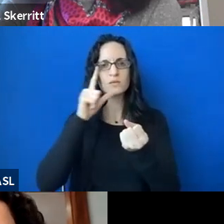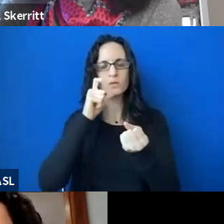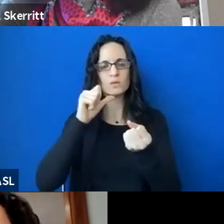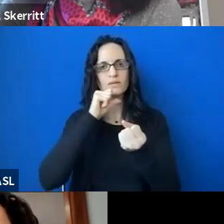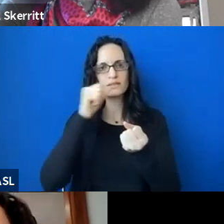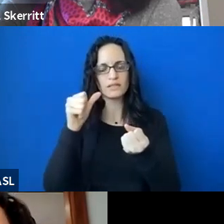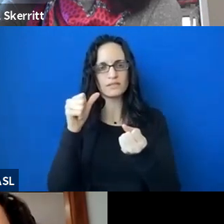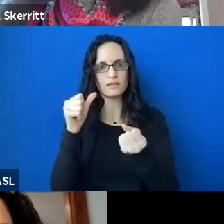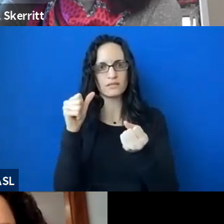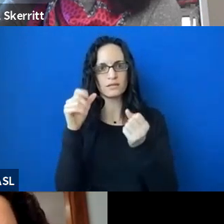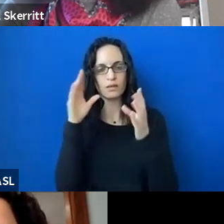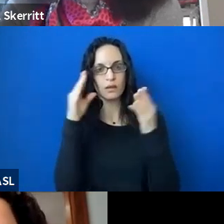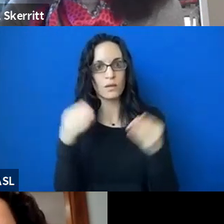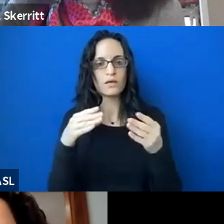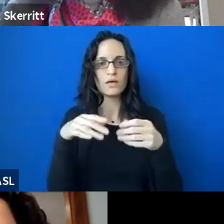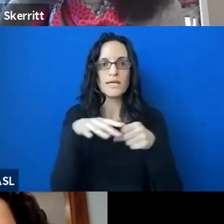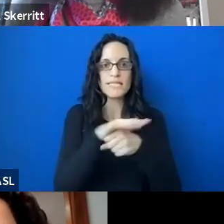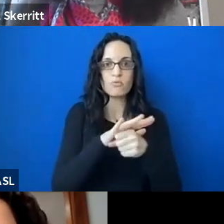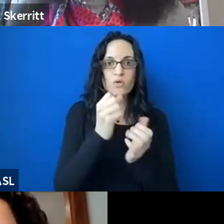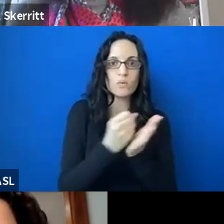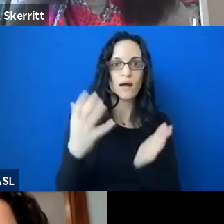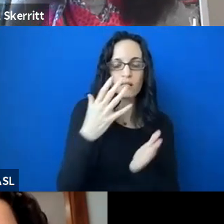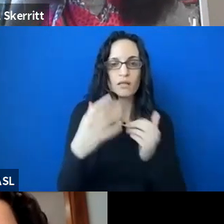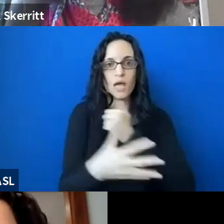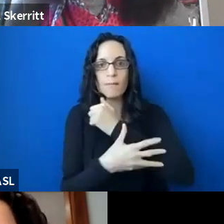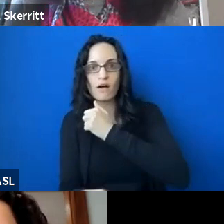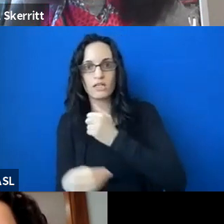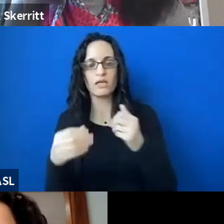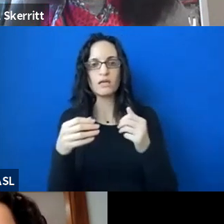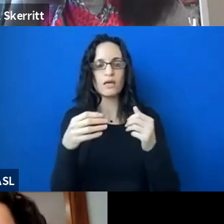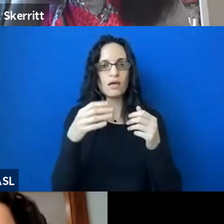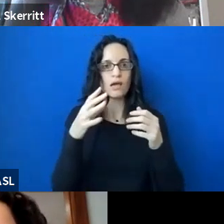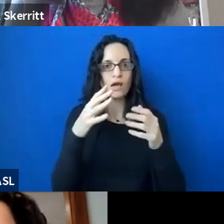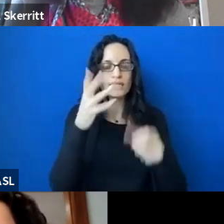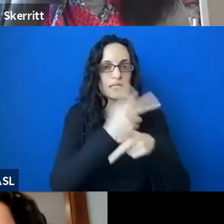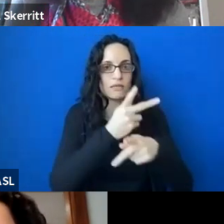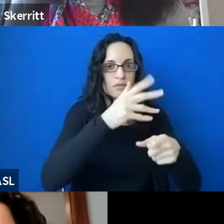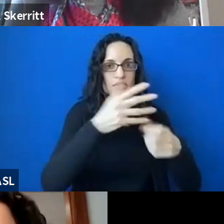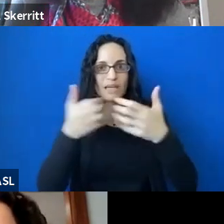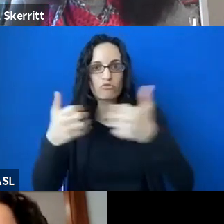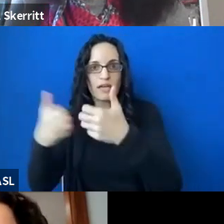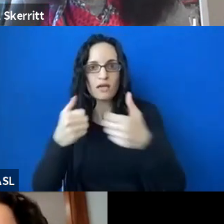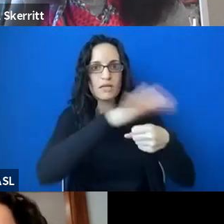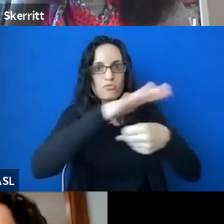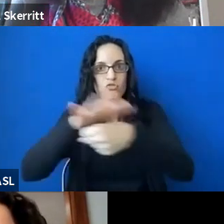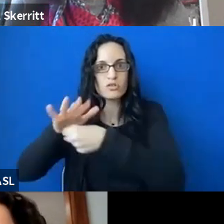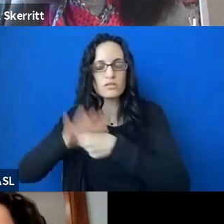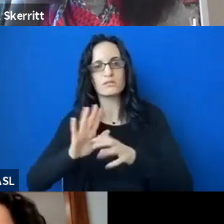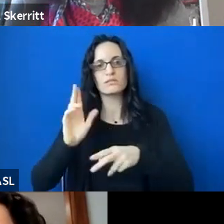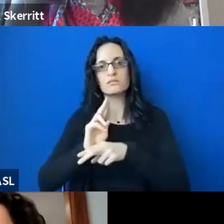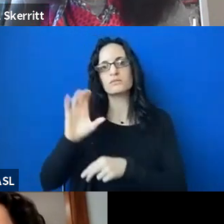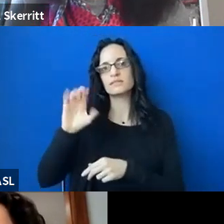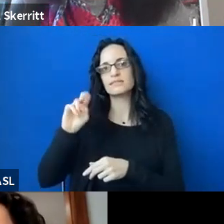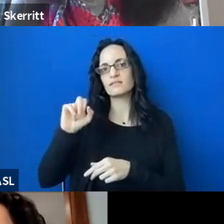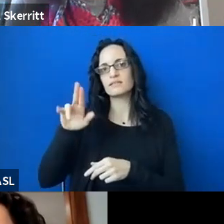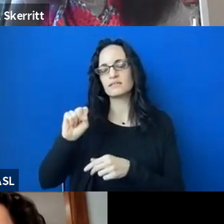neighborhood wealth and poverty in separate schools. I hope that a future refined policy might use census tract data as a